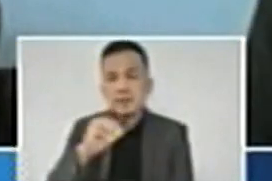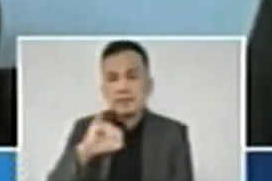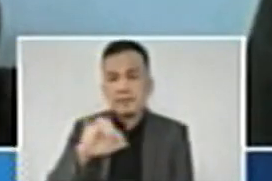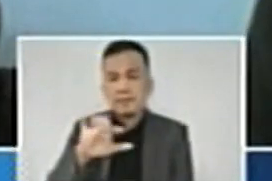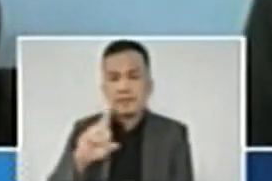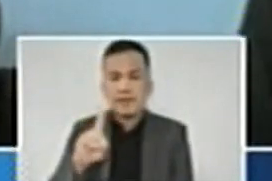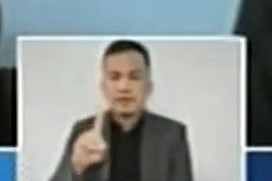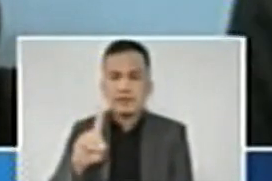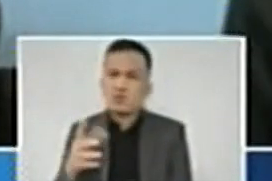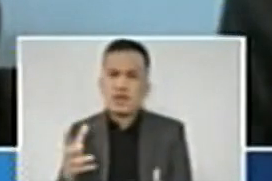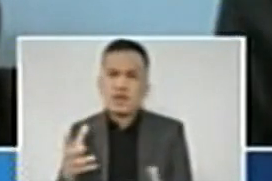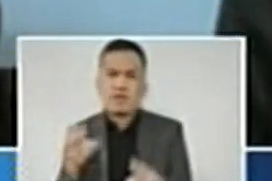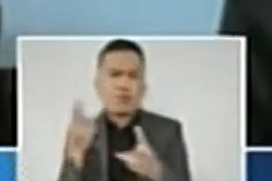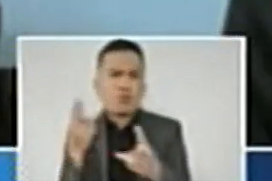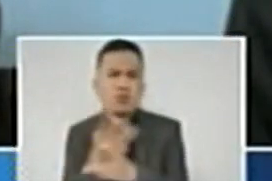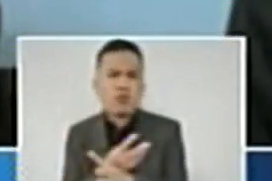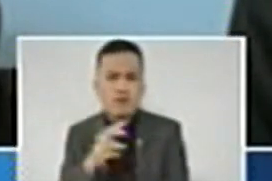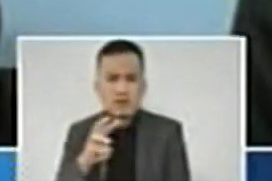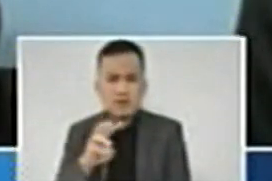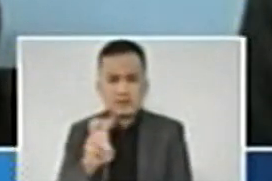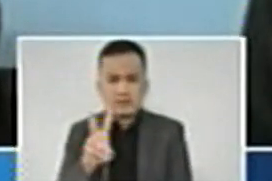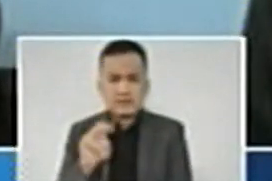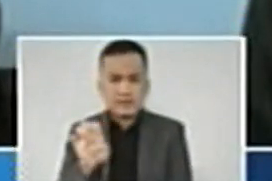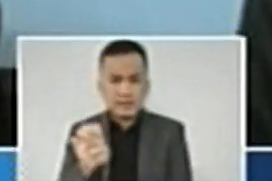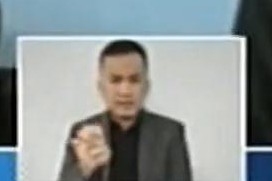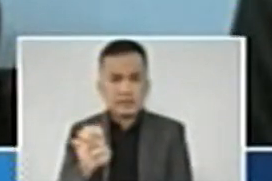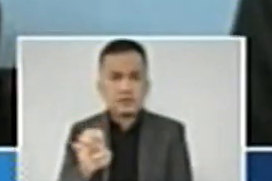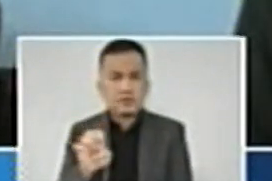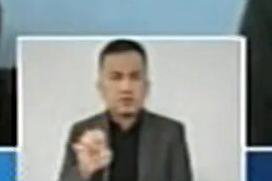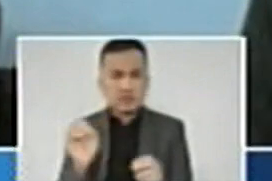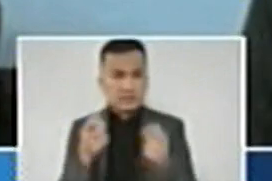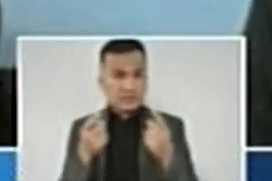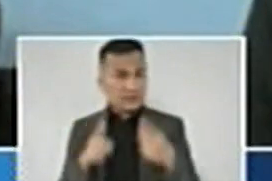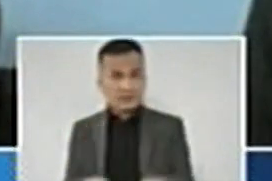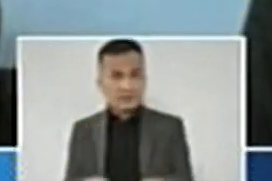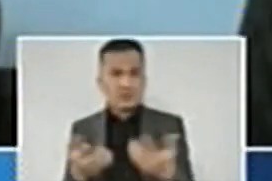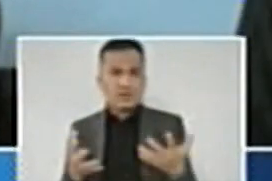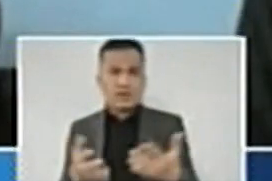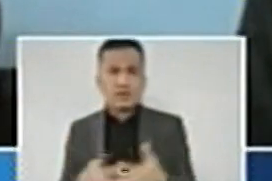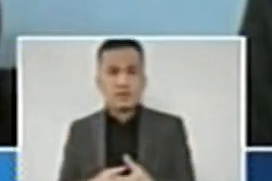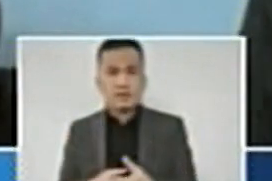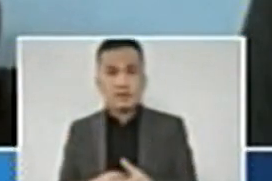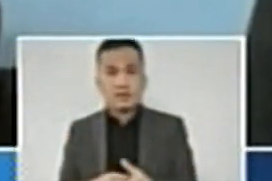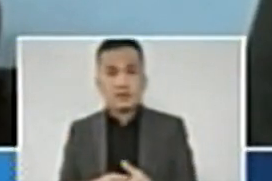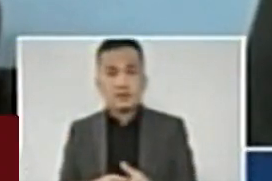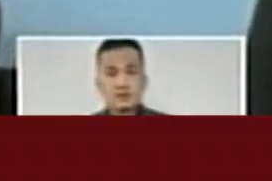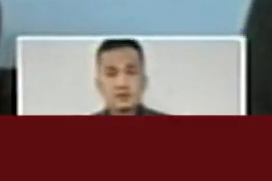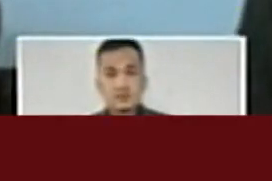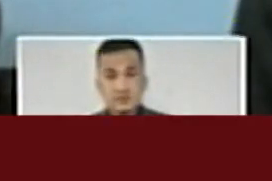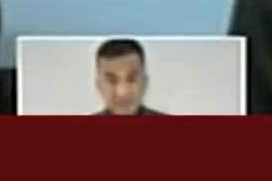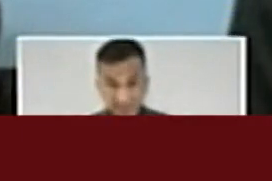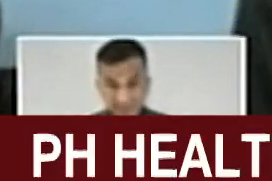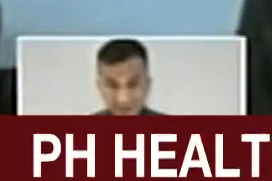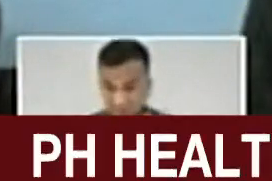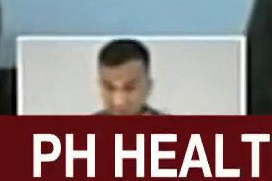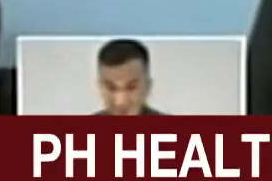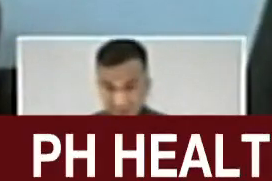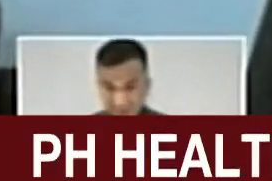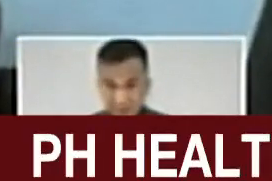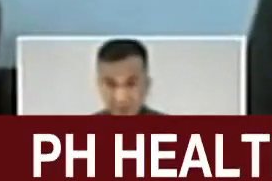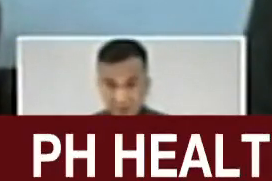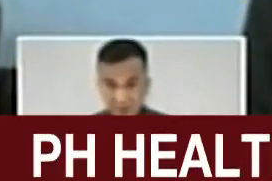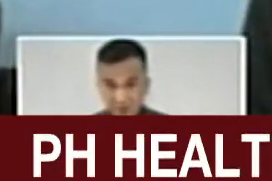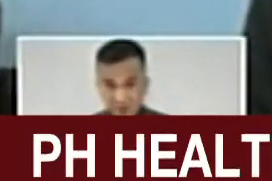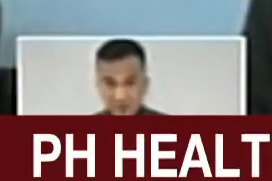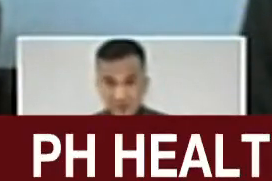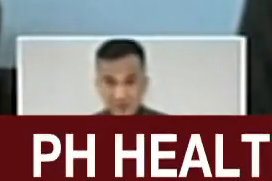na hindi admitted, dapat meron silang ano ho, meron silang benefits and the hospital can claim. Kasi ngayon ho, ang